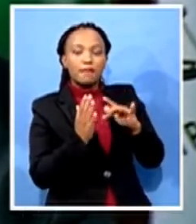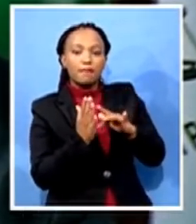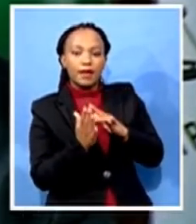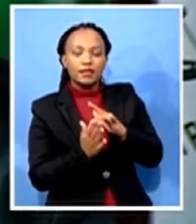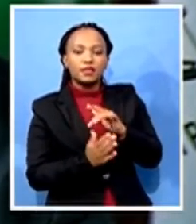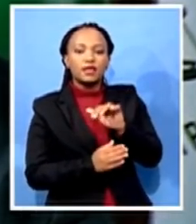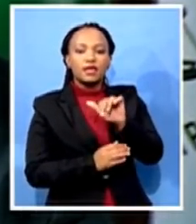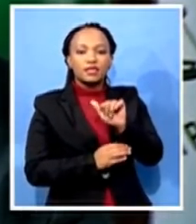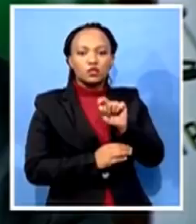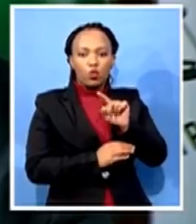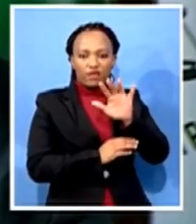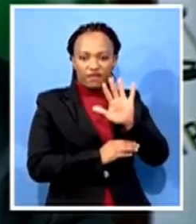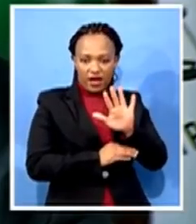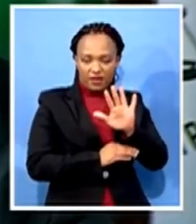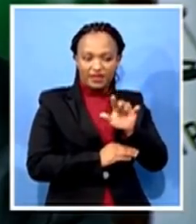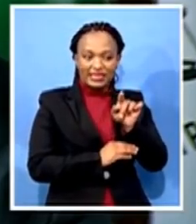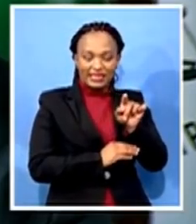admitted and marked